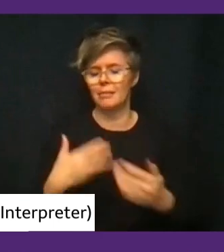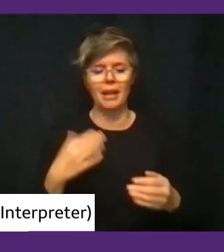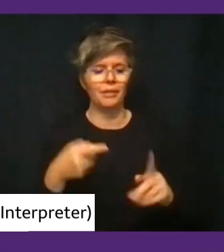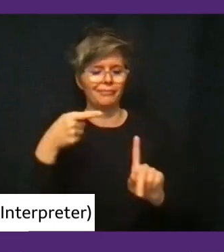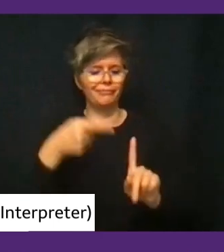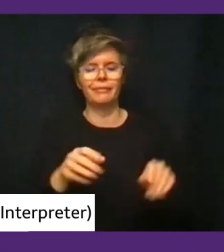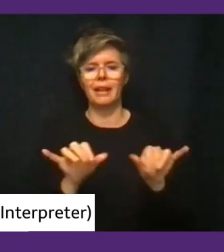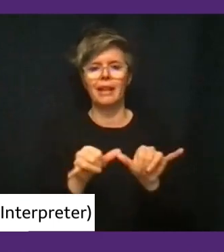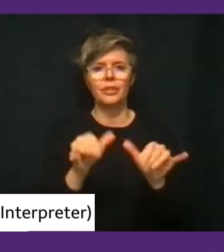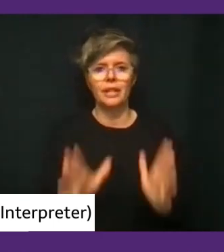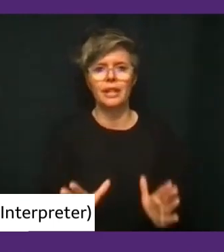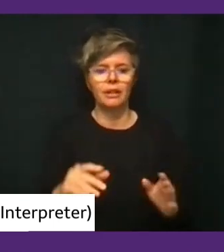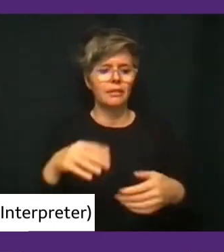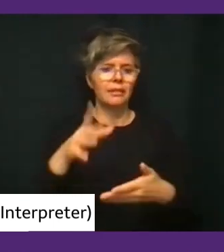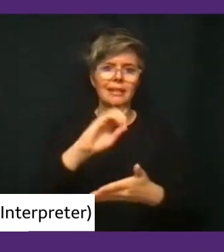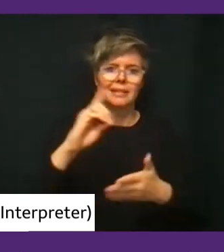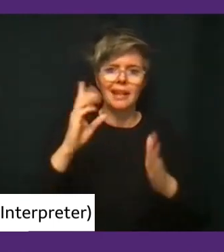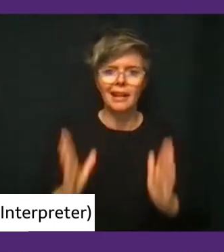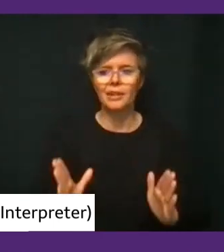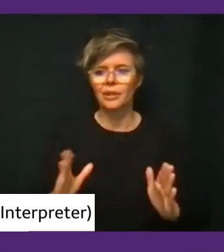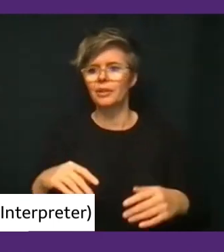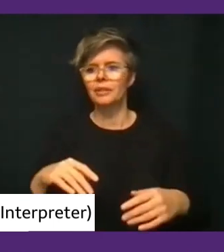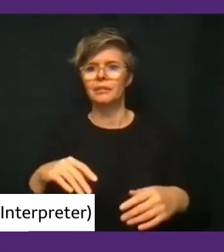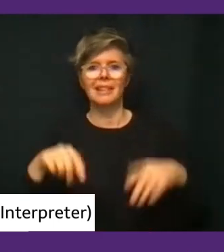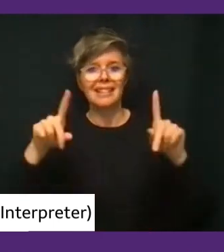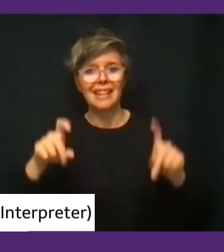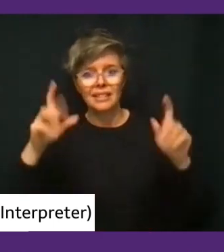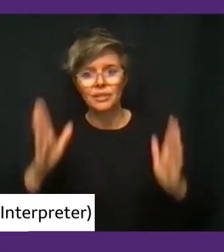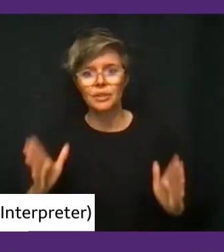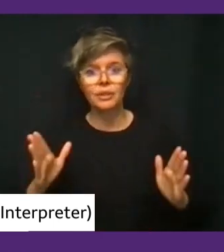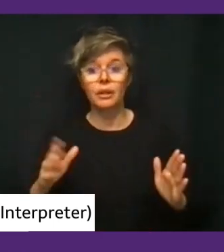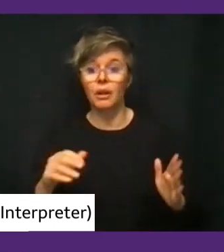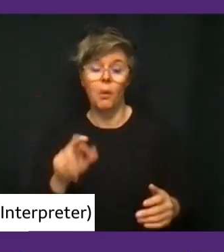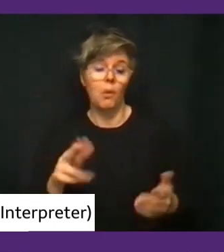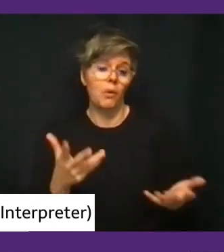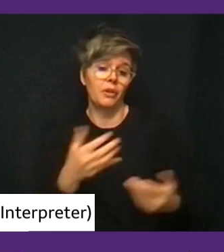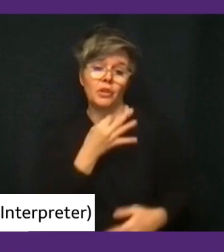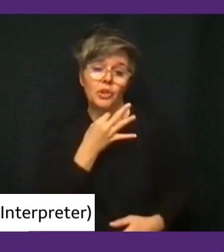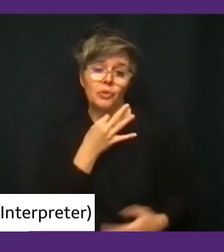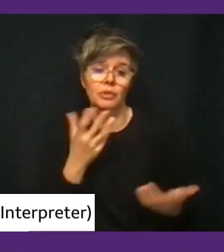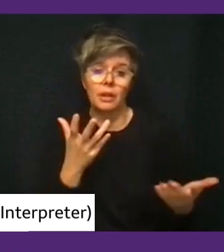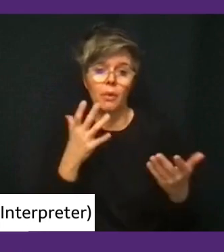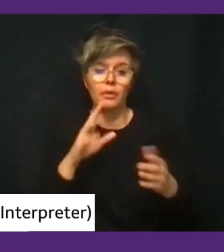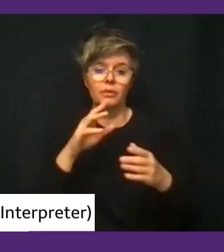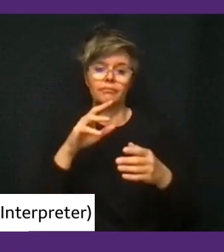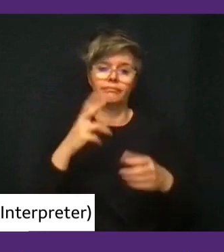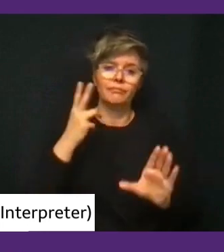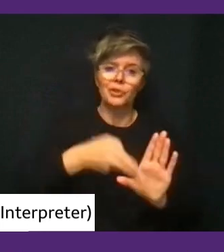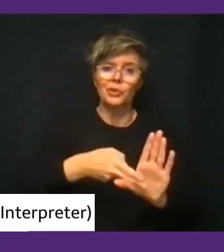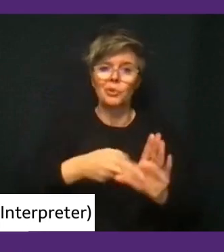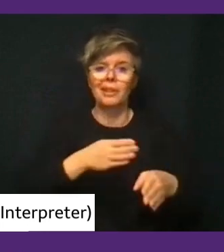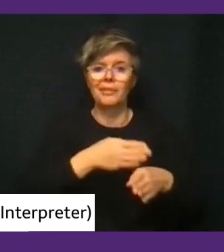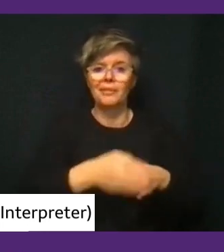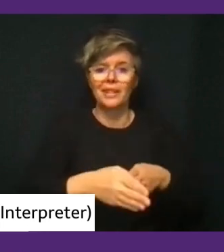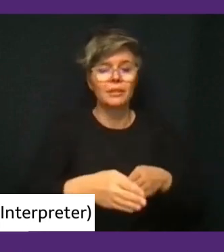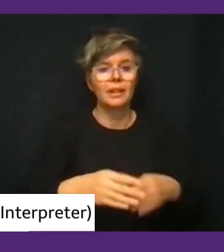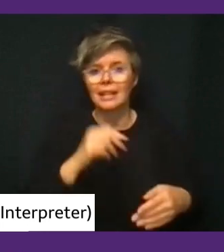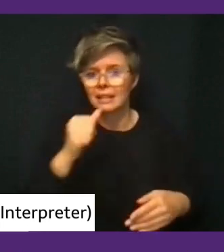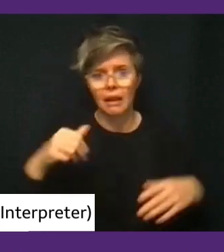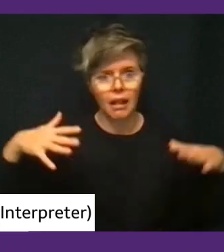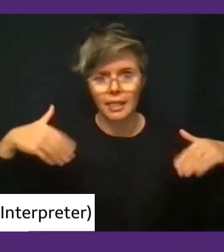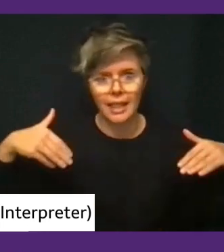tester, or if they just want to go into those fields. It's not too late. Just even if you didn't get it in